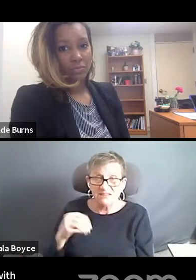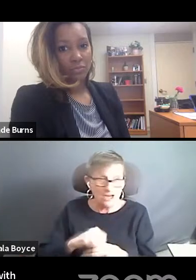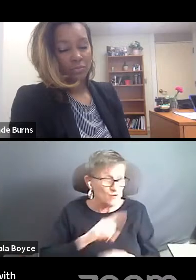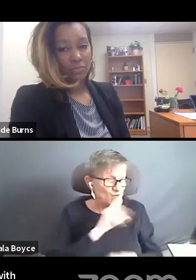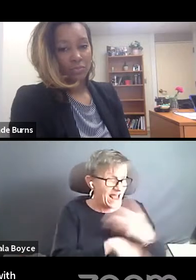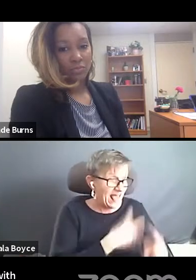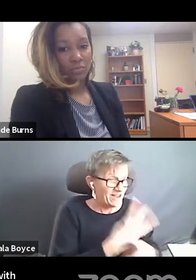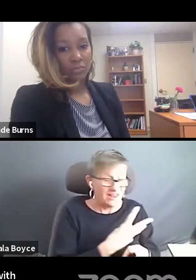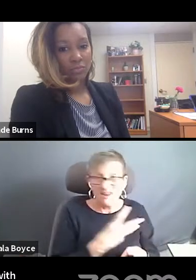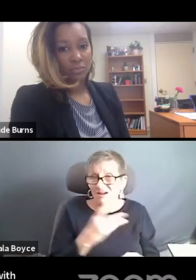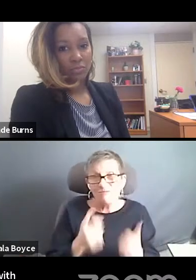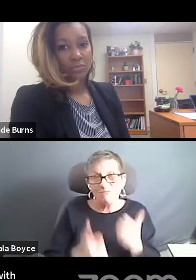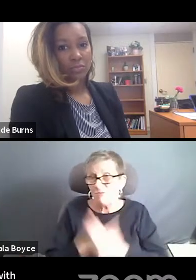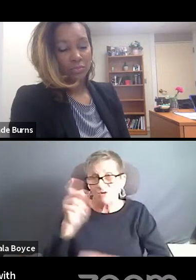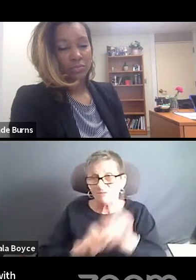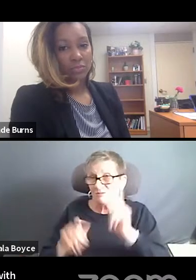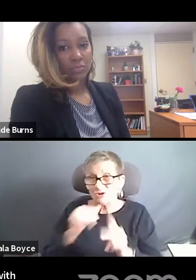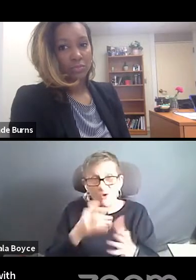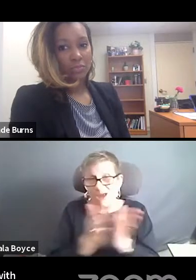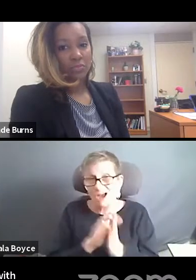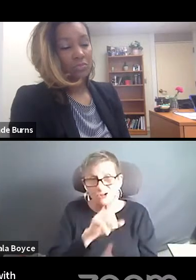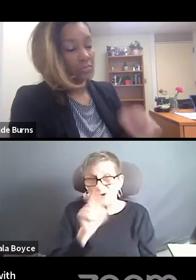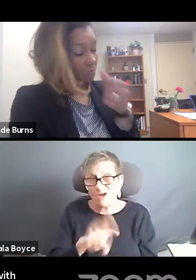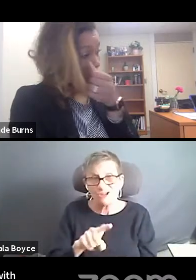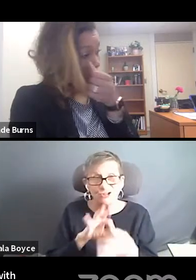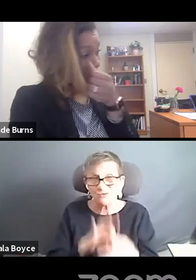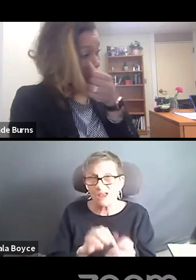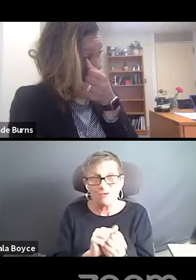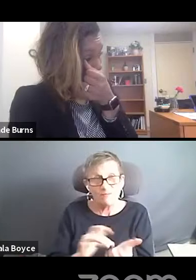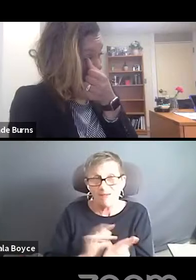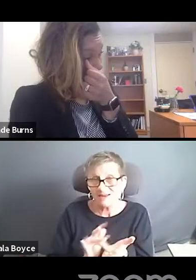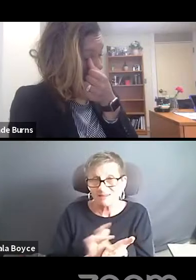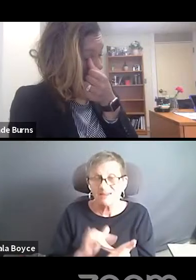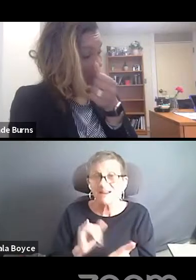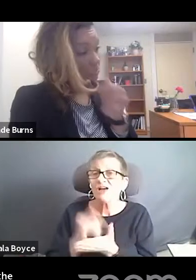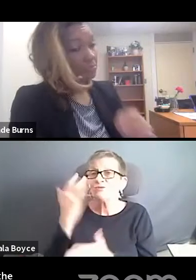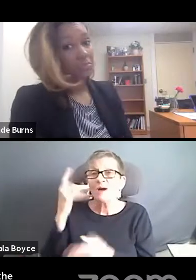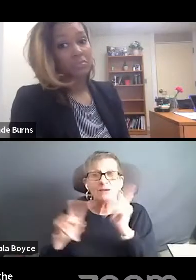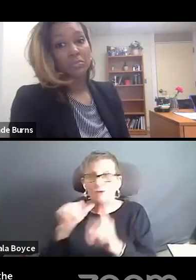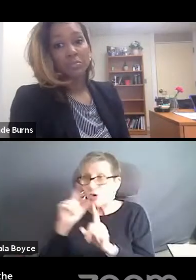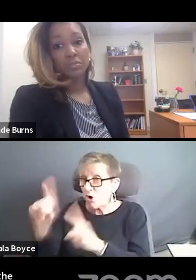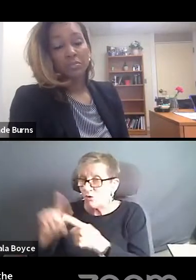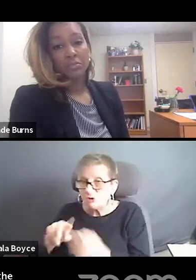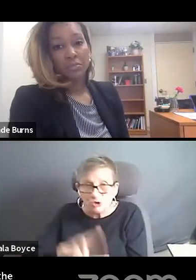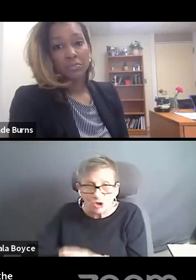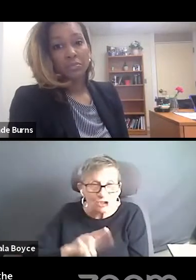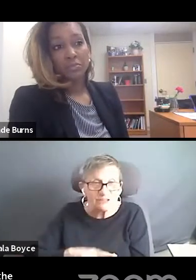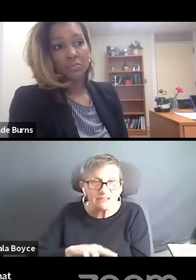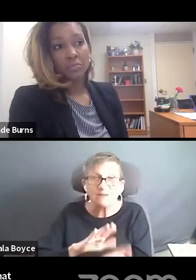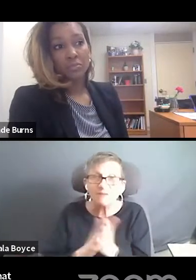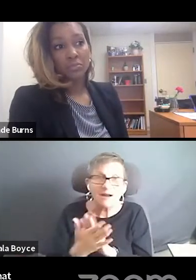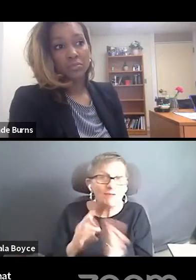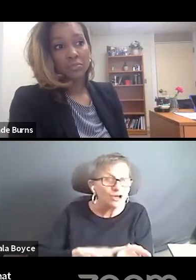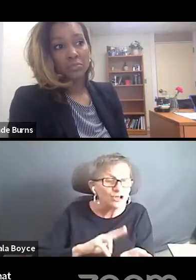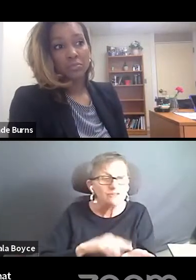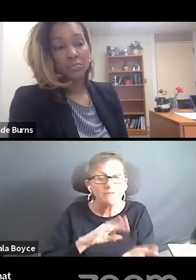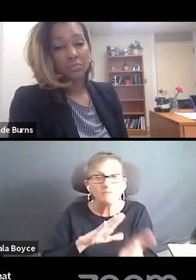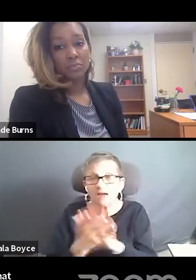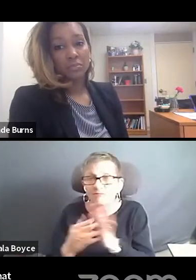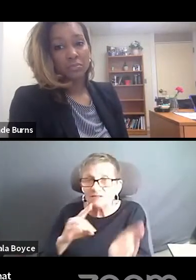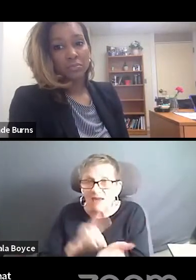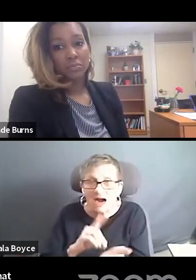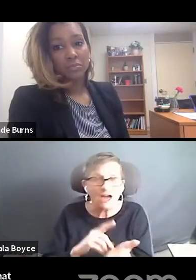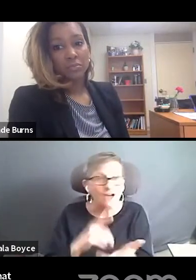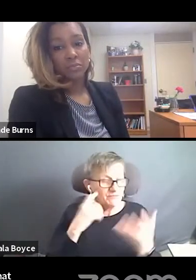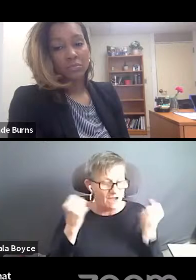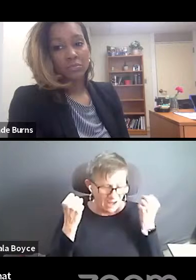questions about most of what happens in medicine. And that's why most people don't go into nursing or public health or medicine. There's a lot of schooling and